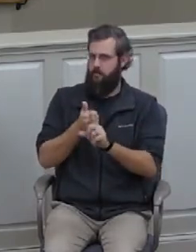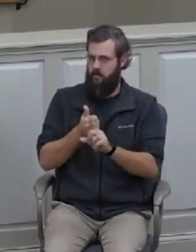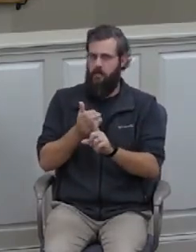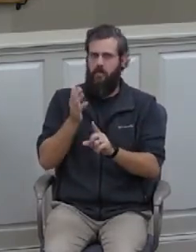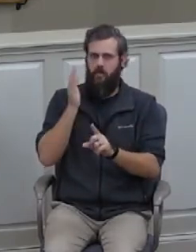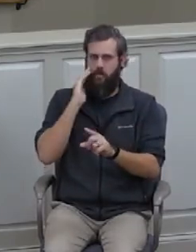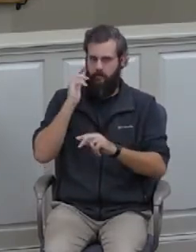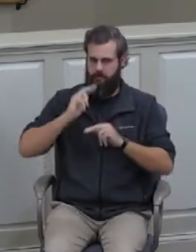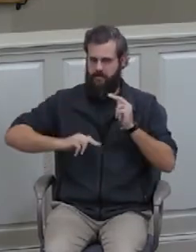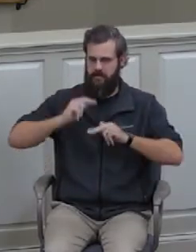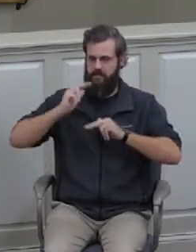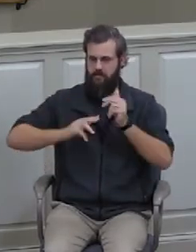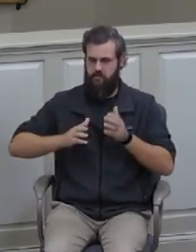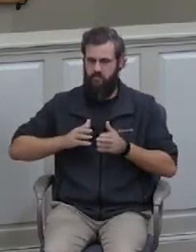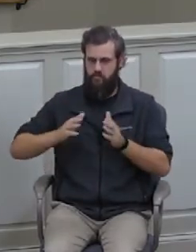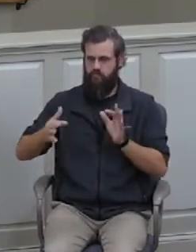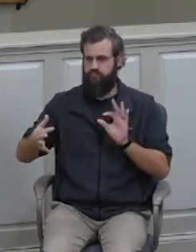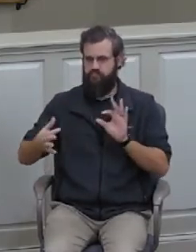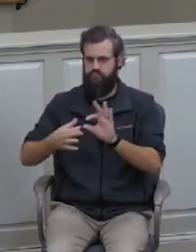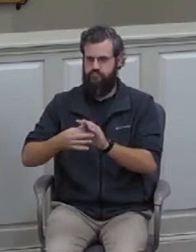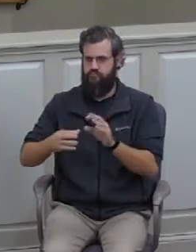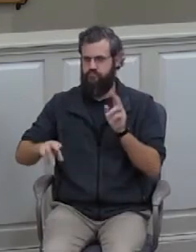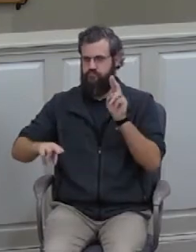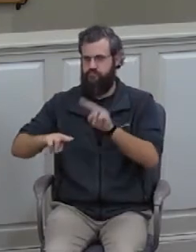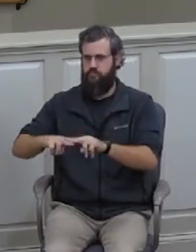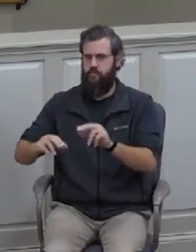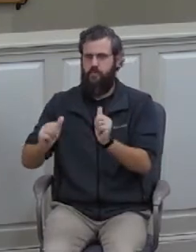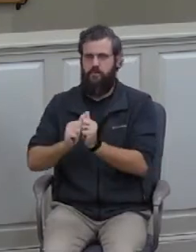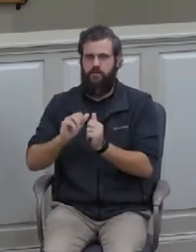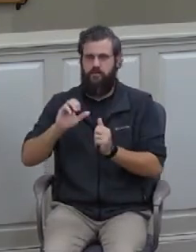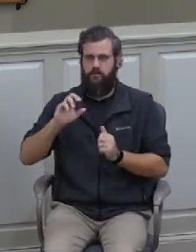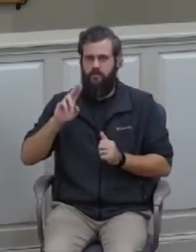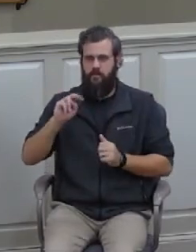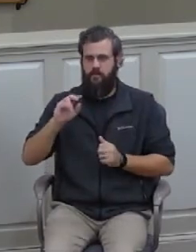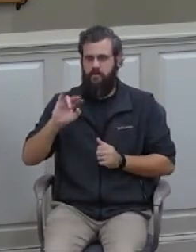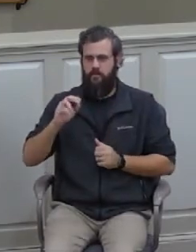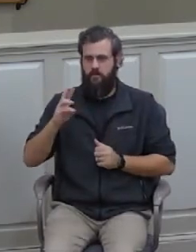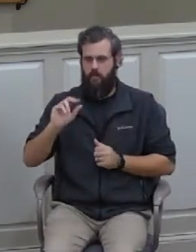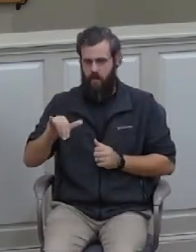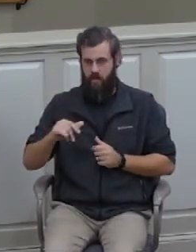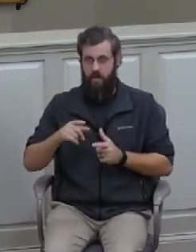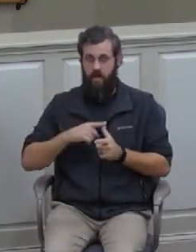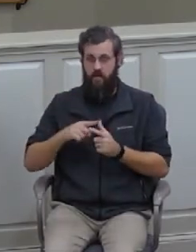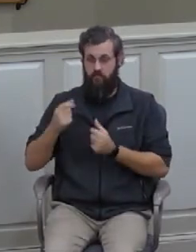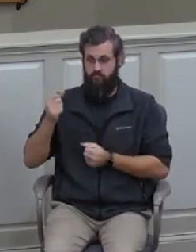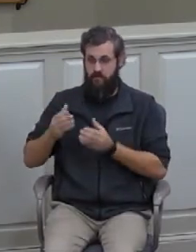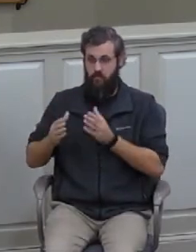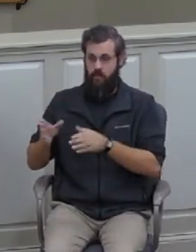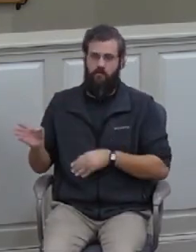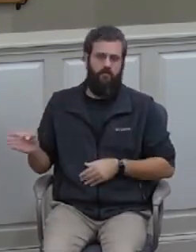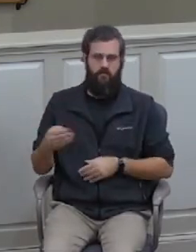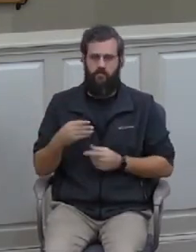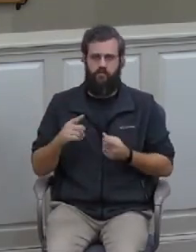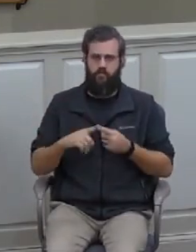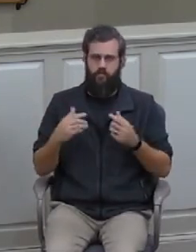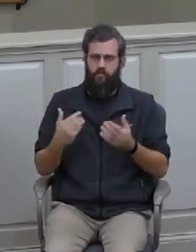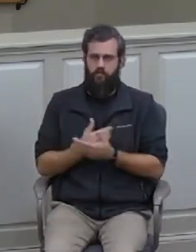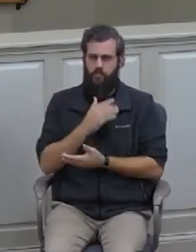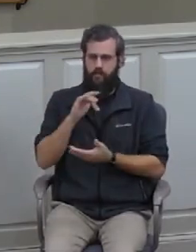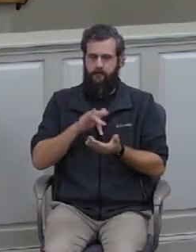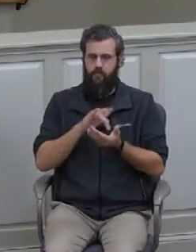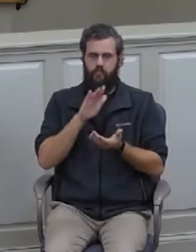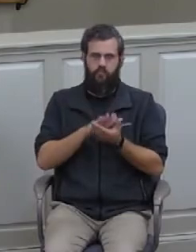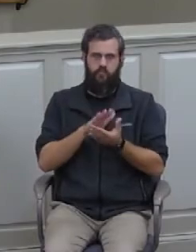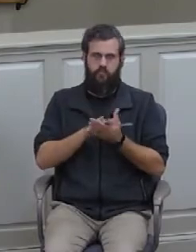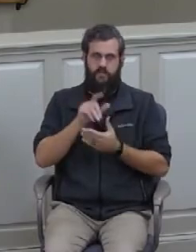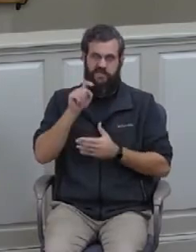the roadway and connect it to Cunningham Way, and then pull their driveways off of it to the new middle school, which is where they really need